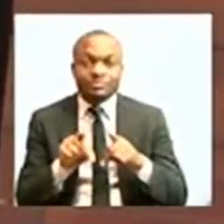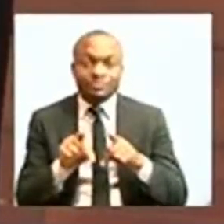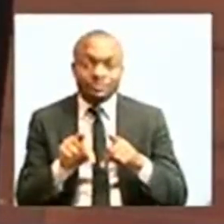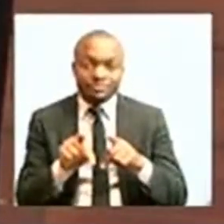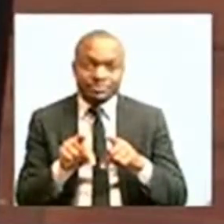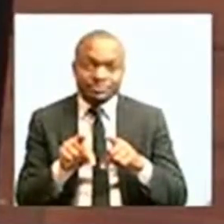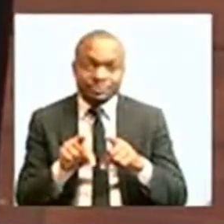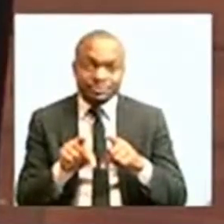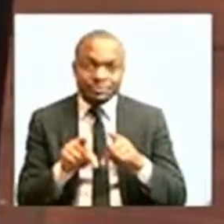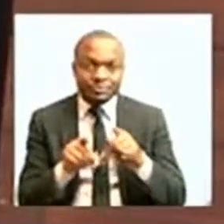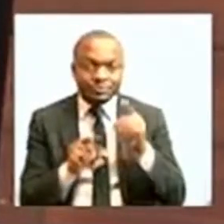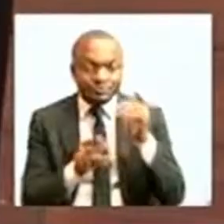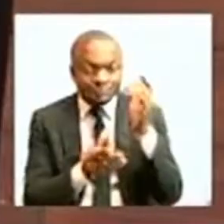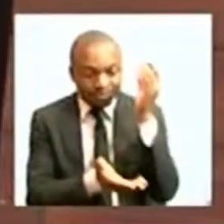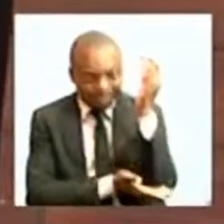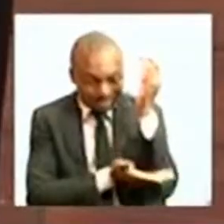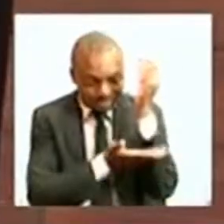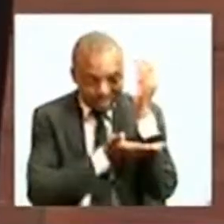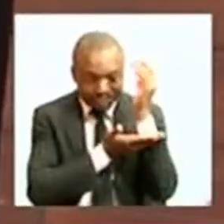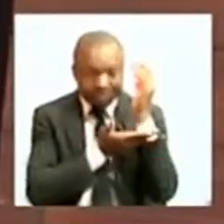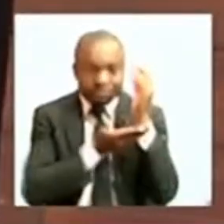Now, Chairperson,